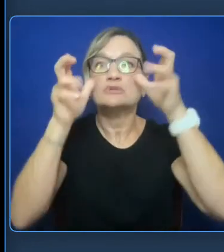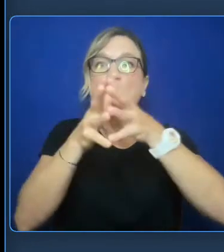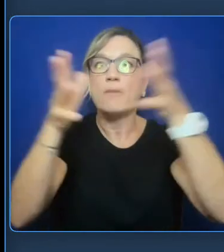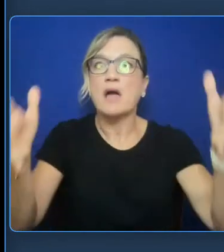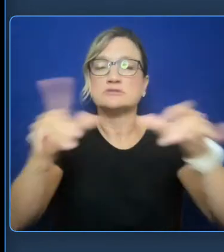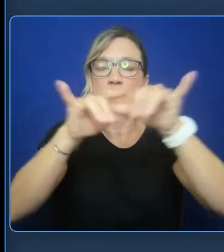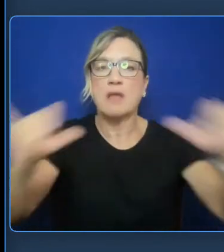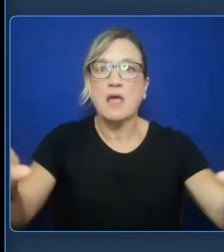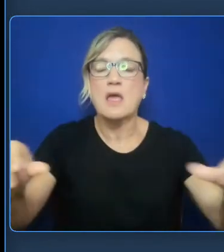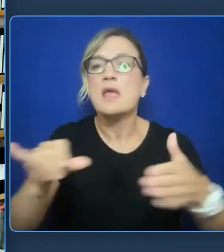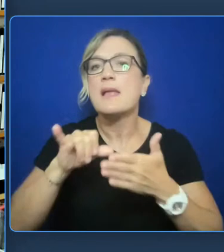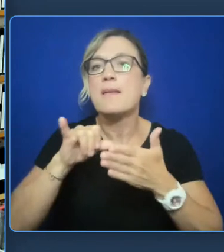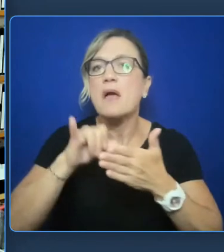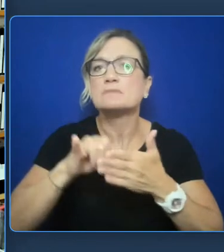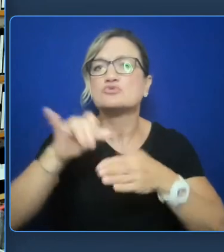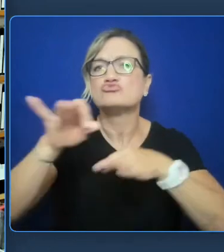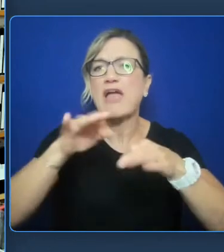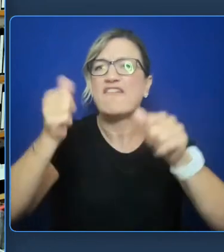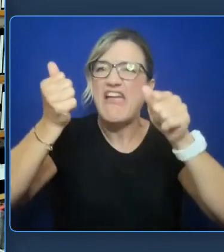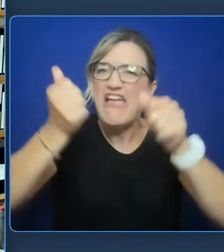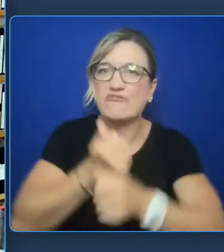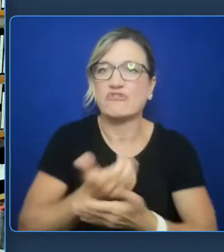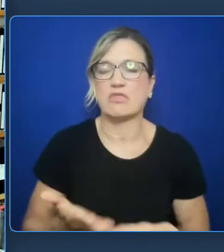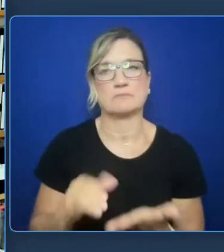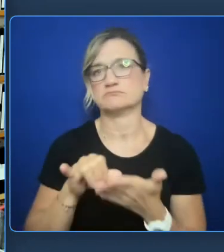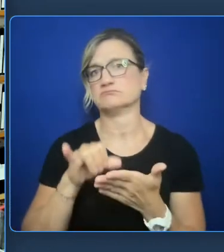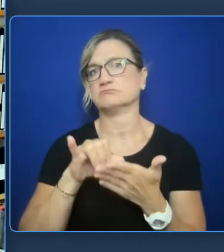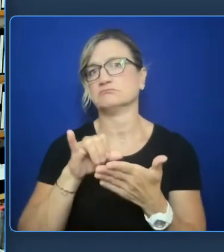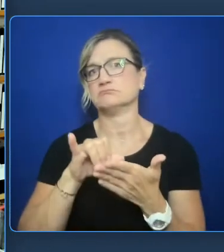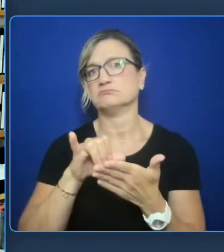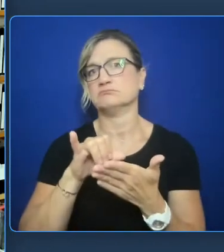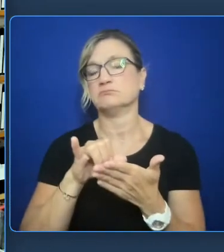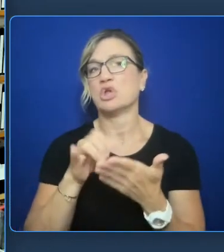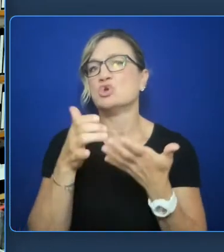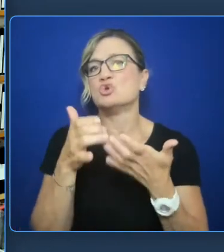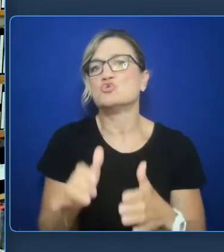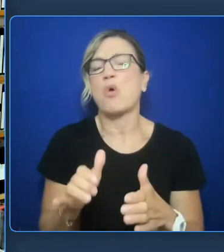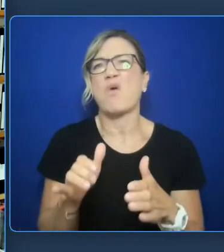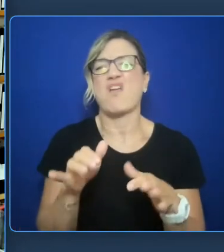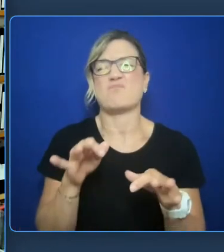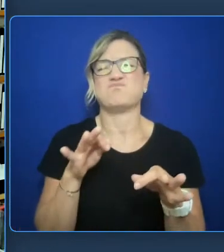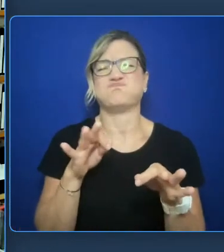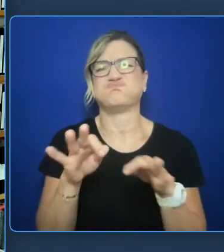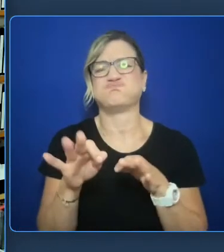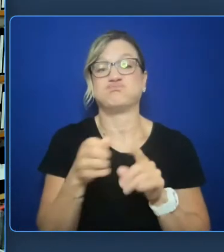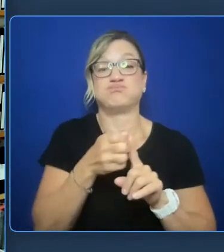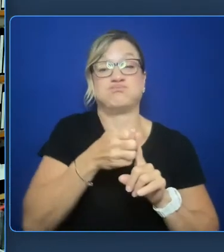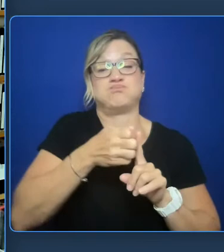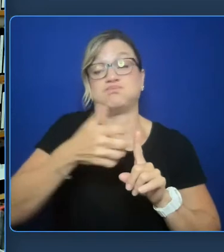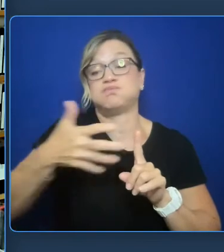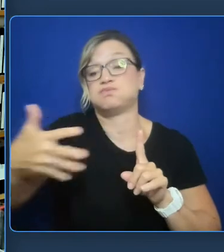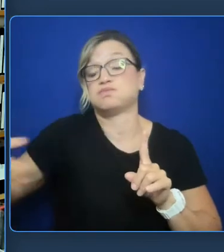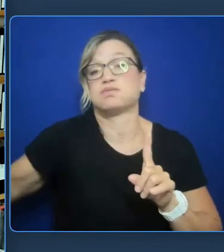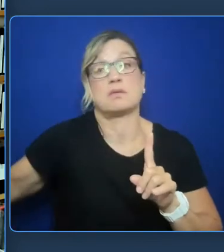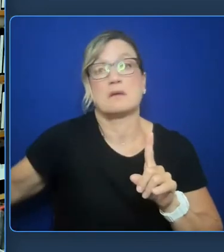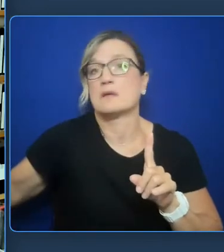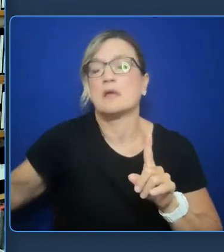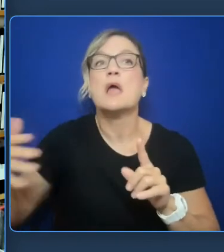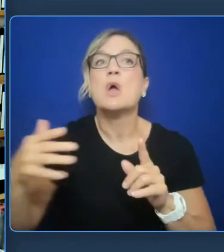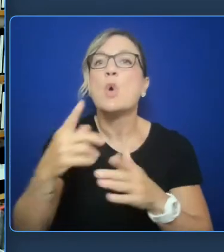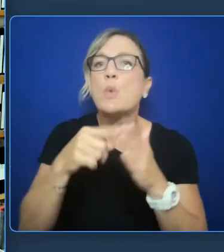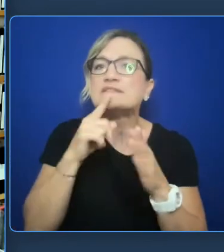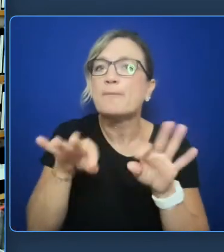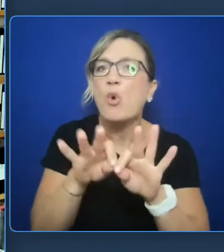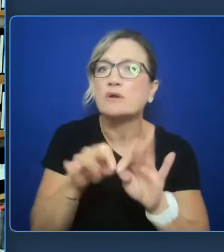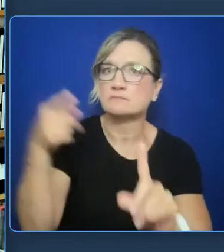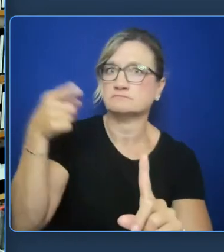possible for us to describe everything. And in fact, you don't want to. You want to zero in on the images that are important. What is